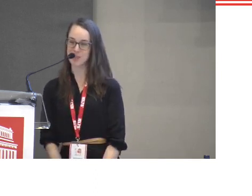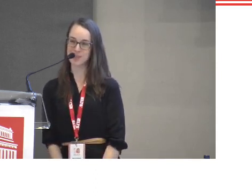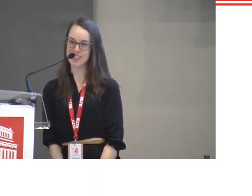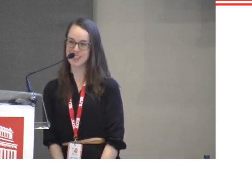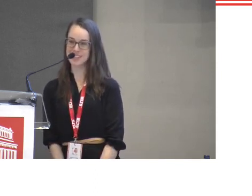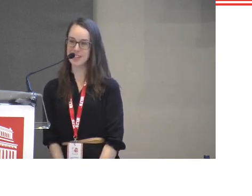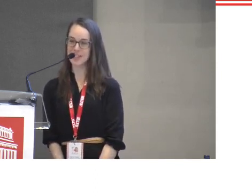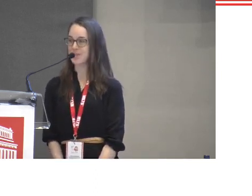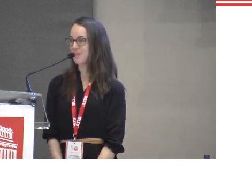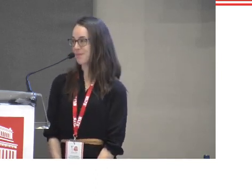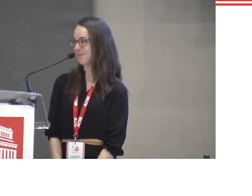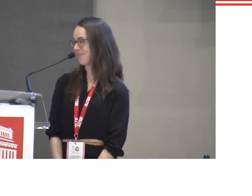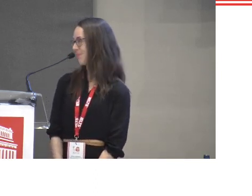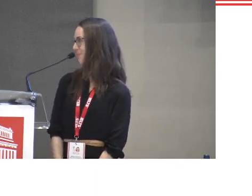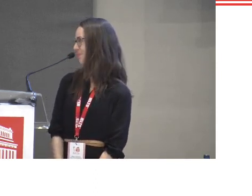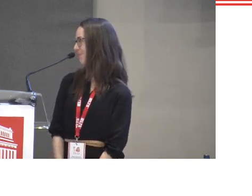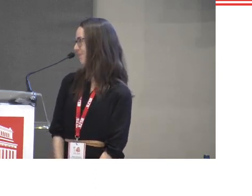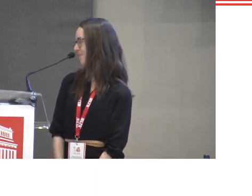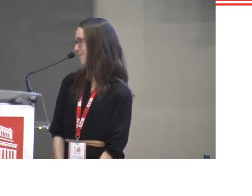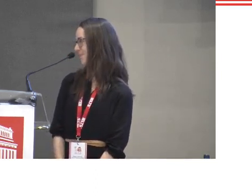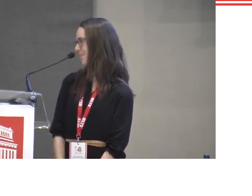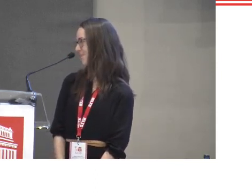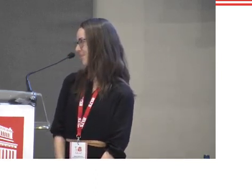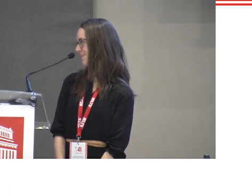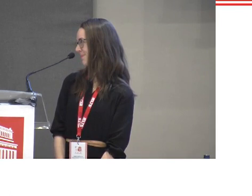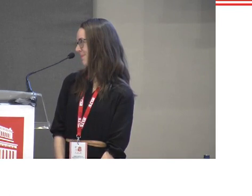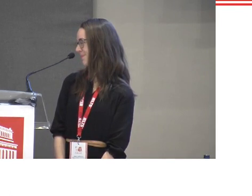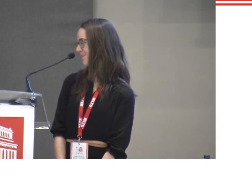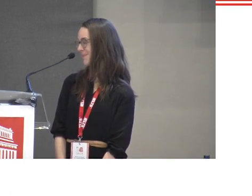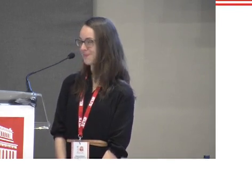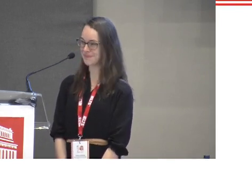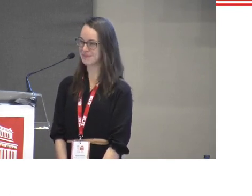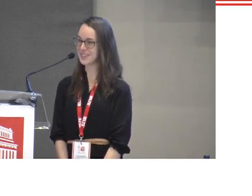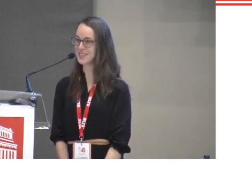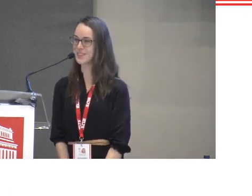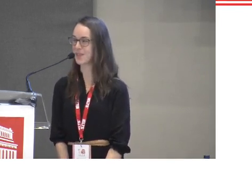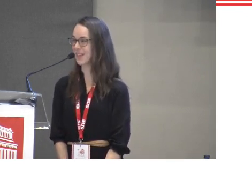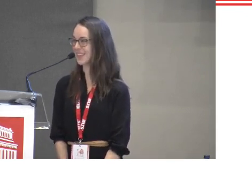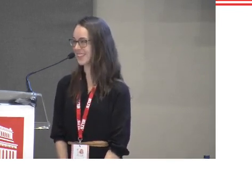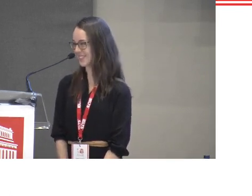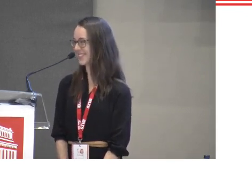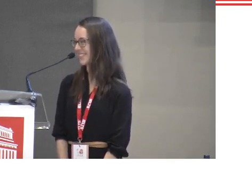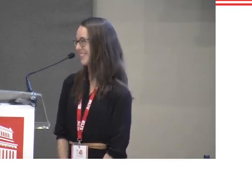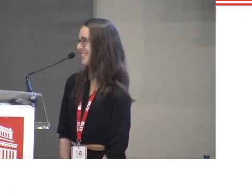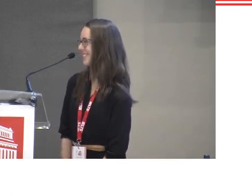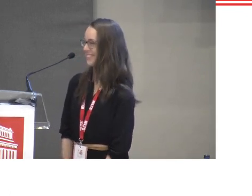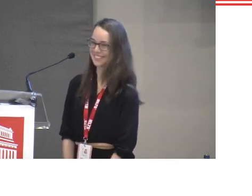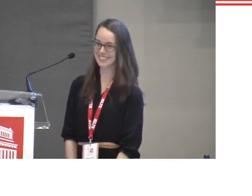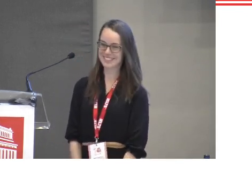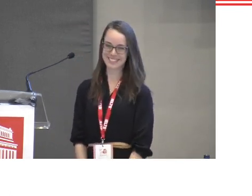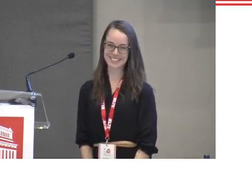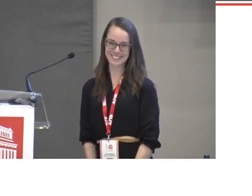of the project. So thank you.